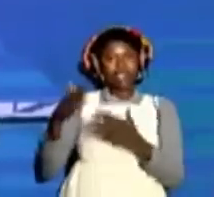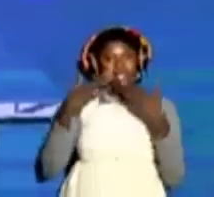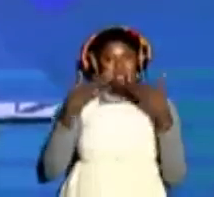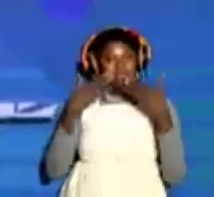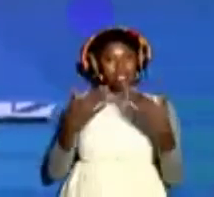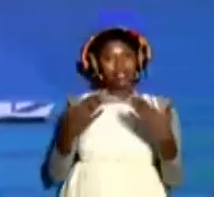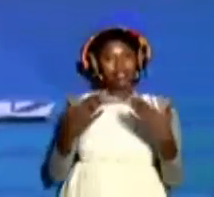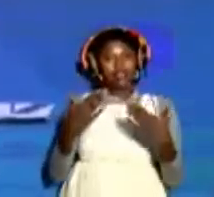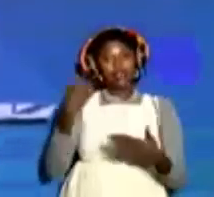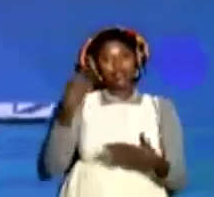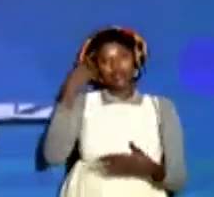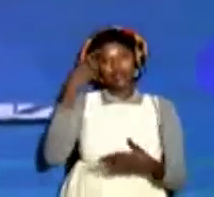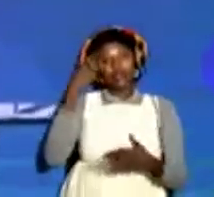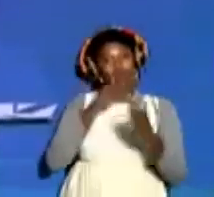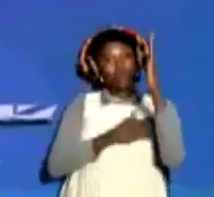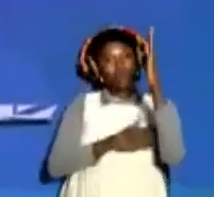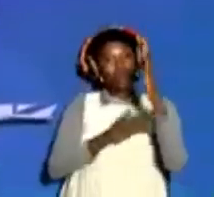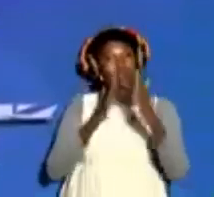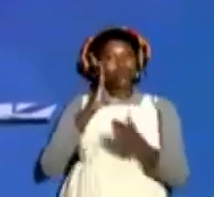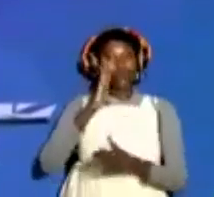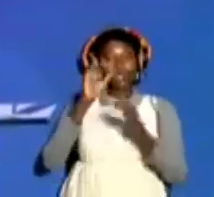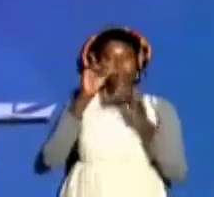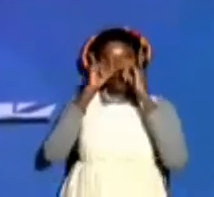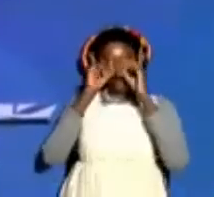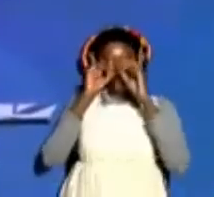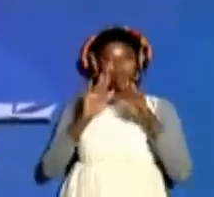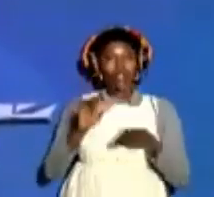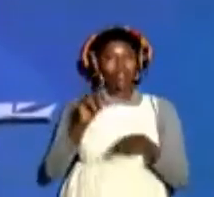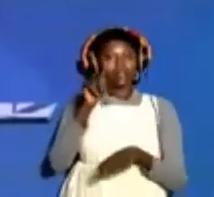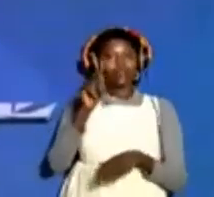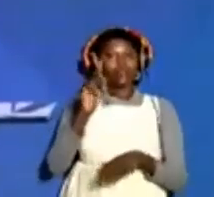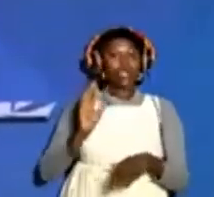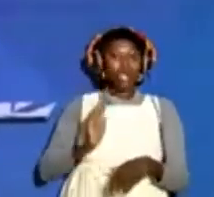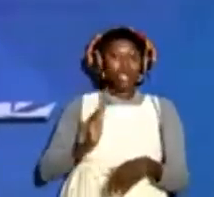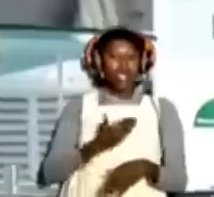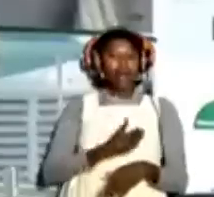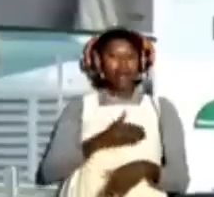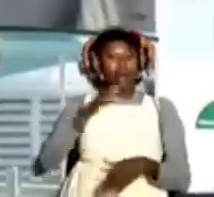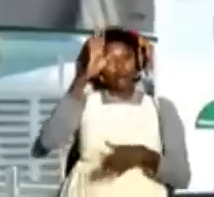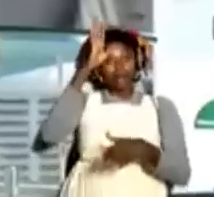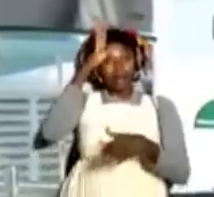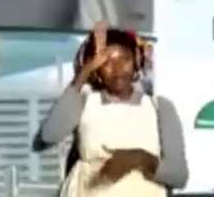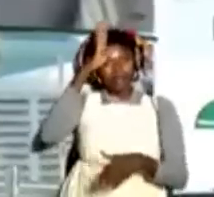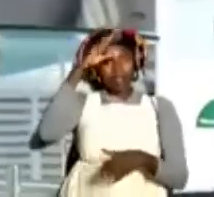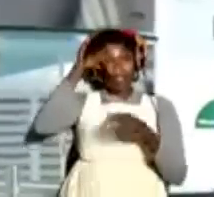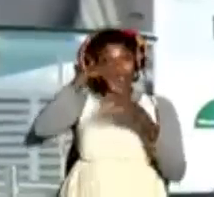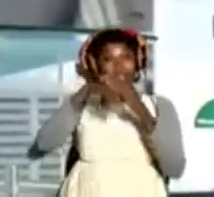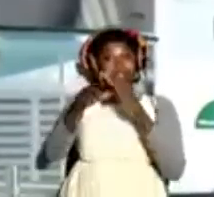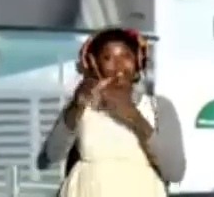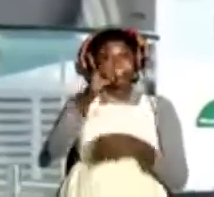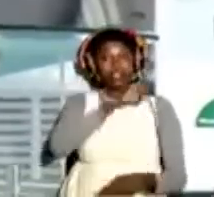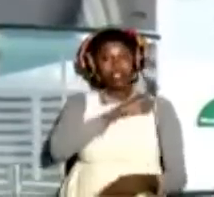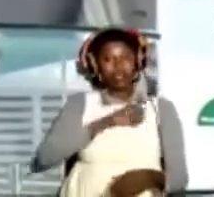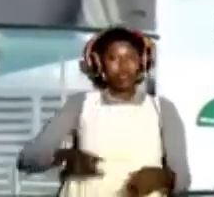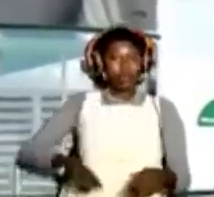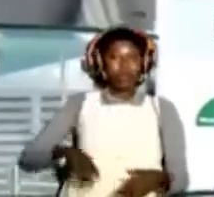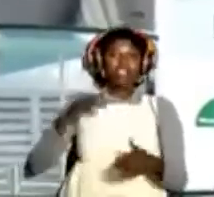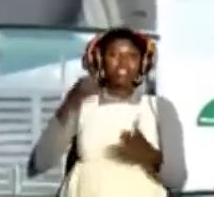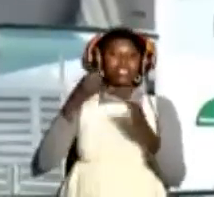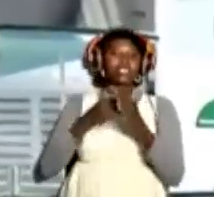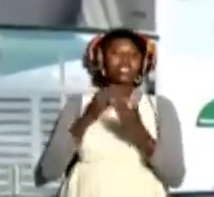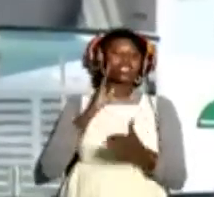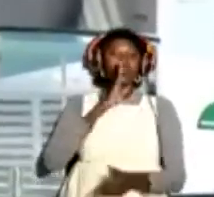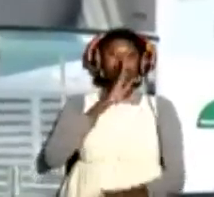Thank you very much. The Lord bless you. As our Father in the Lord has spoken, this is going to be the